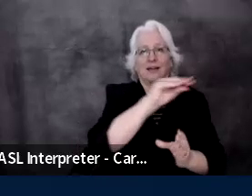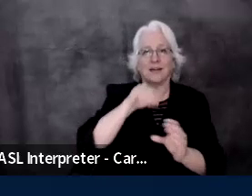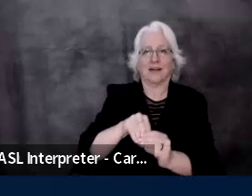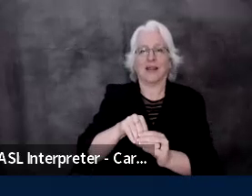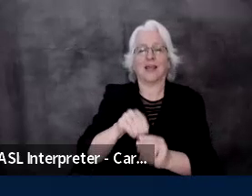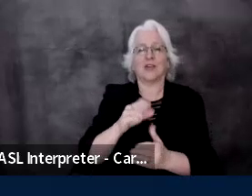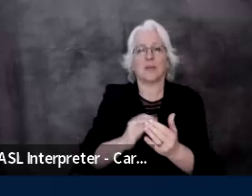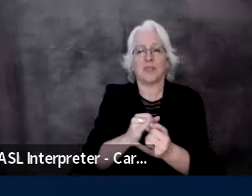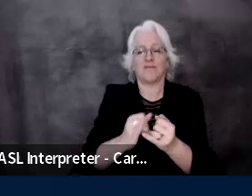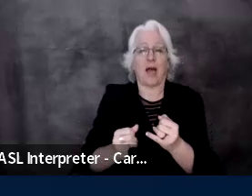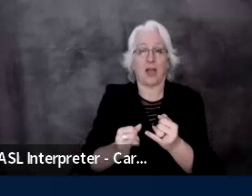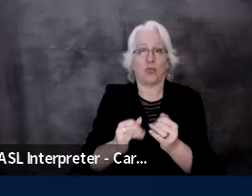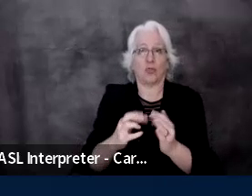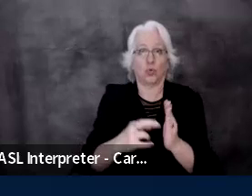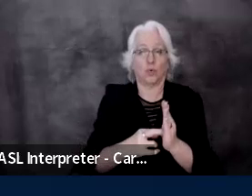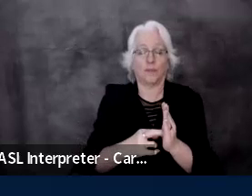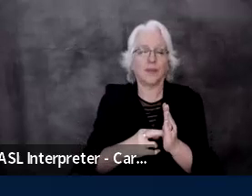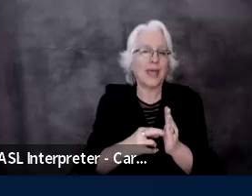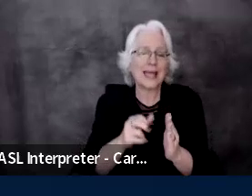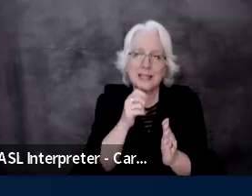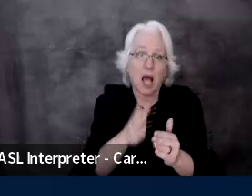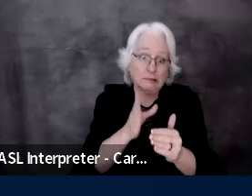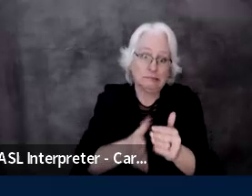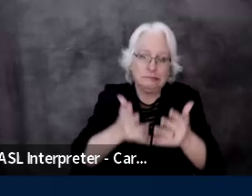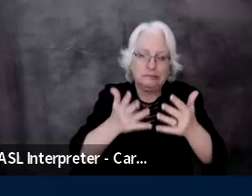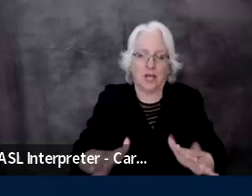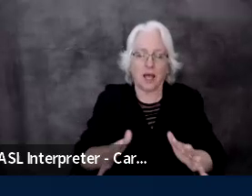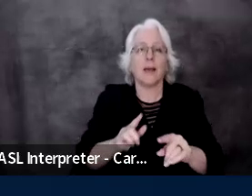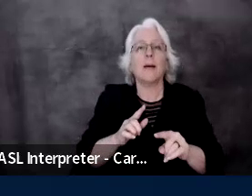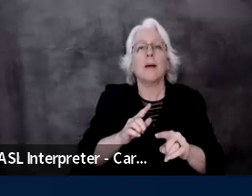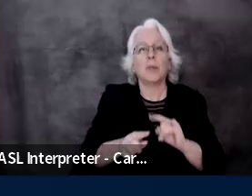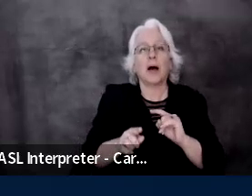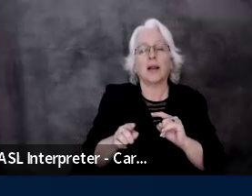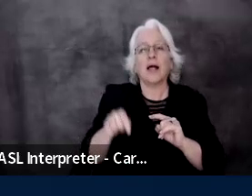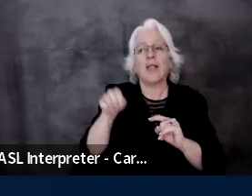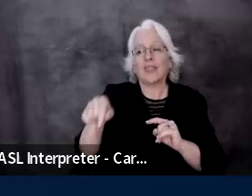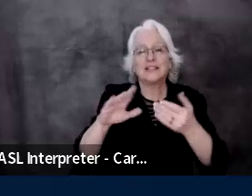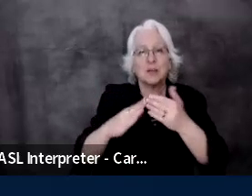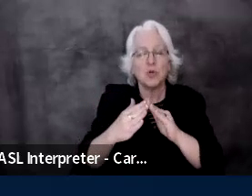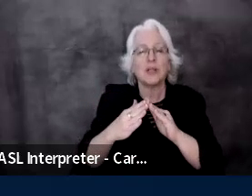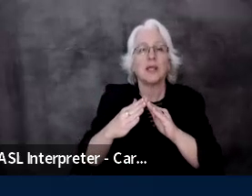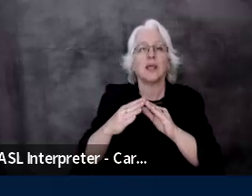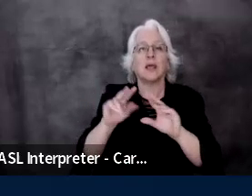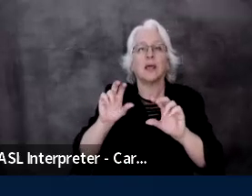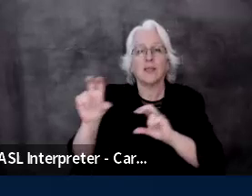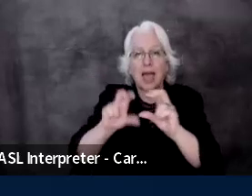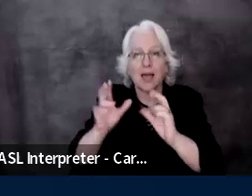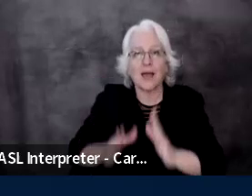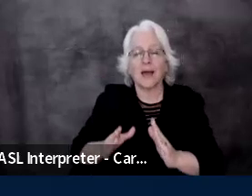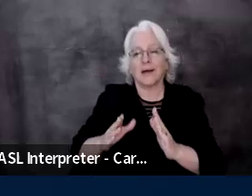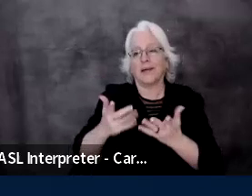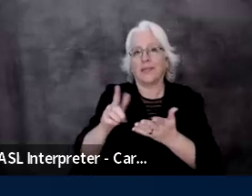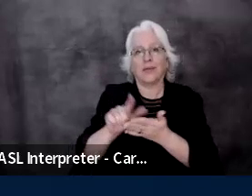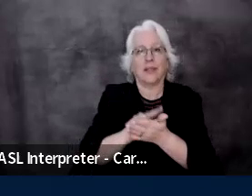to say it's done, but I do think this community, the stakeholders, the advocates, the legal folks have done a really good job